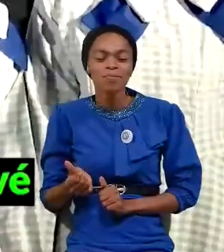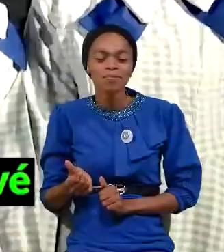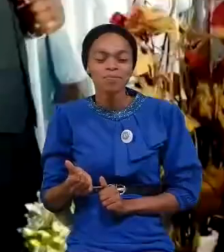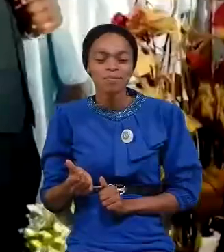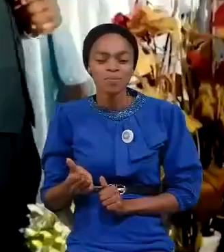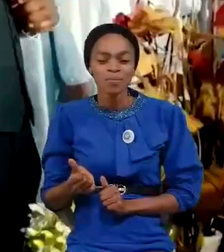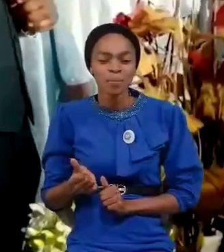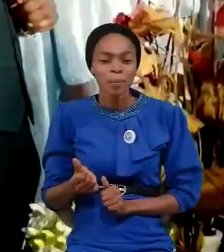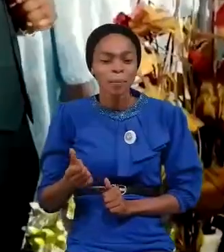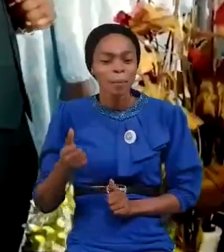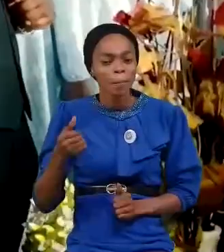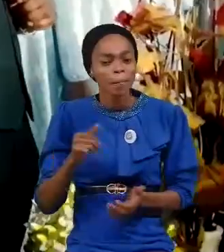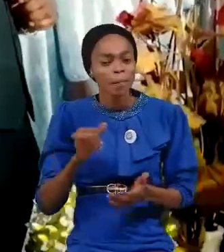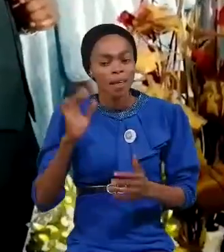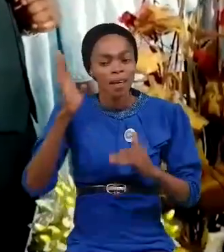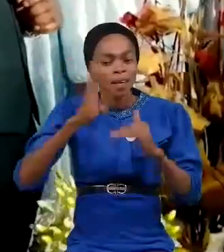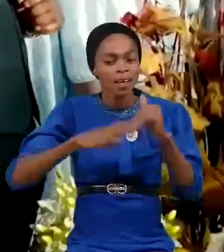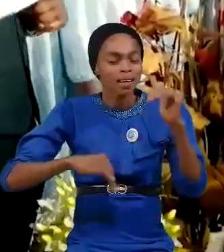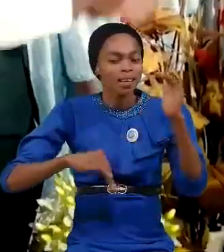higher than